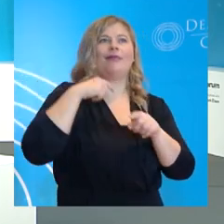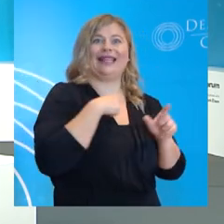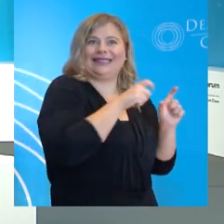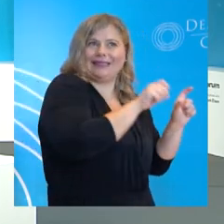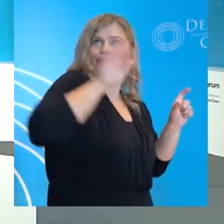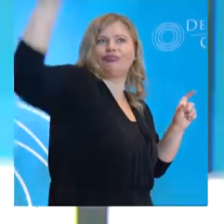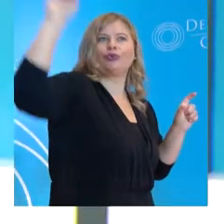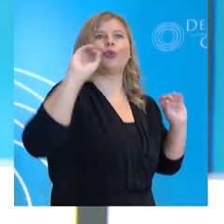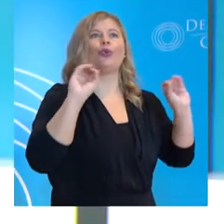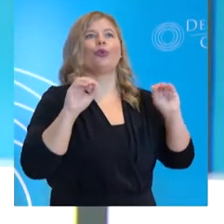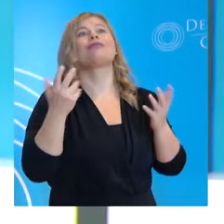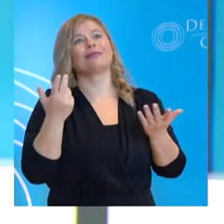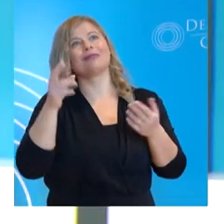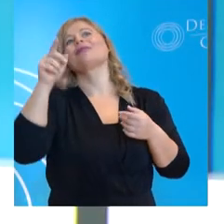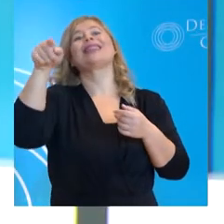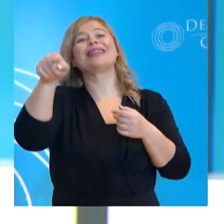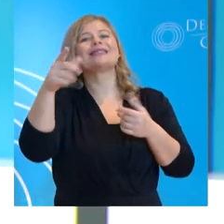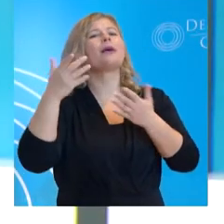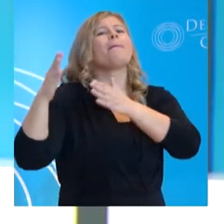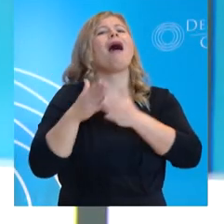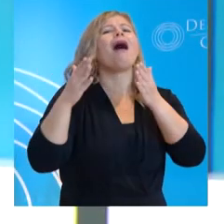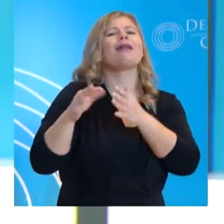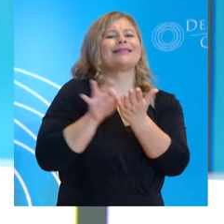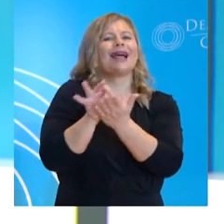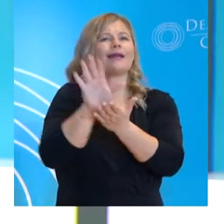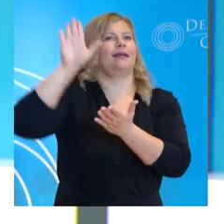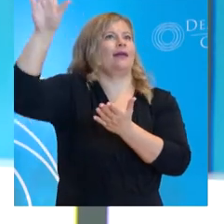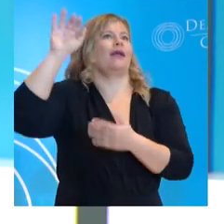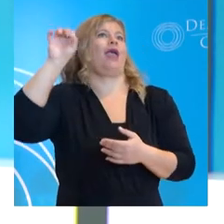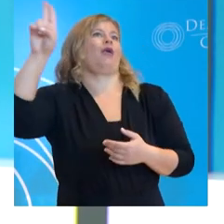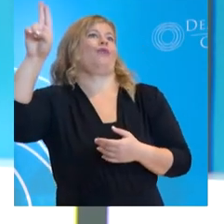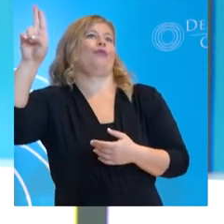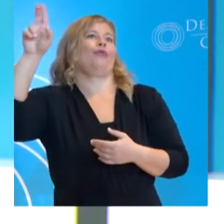expect to invest in policies which will pay a dividend